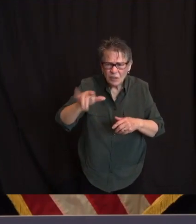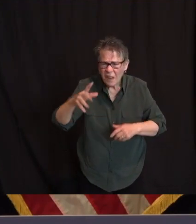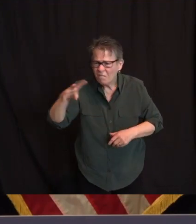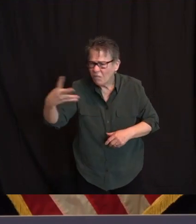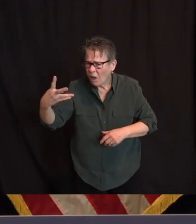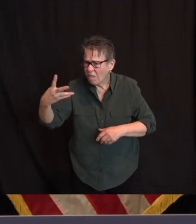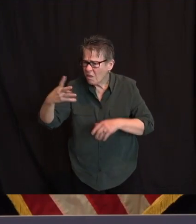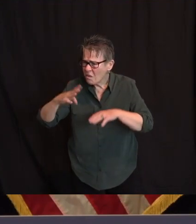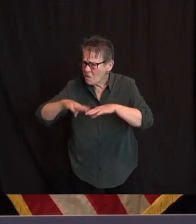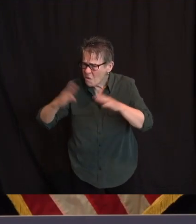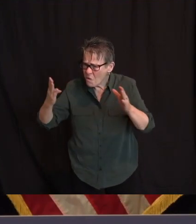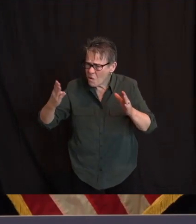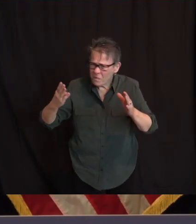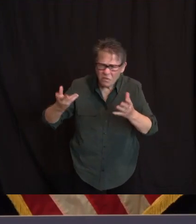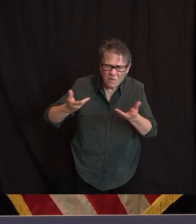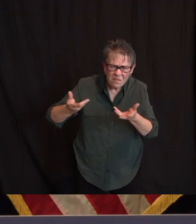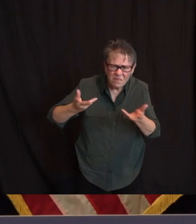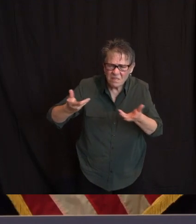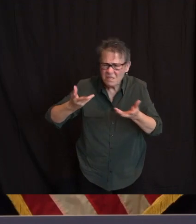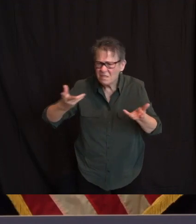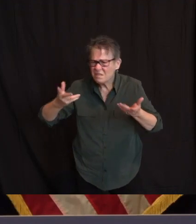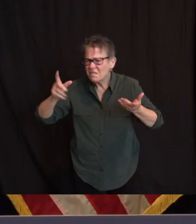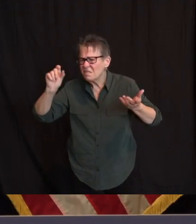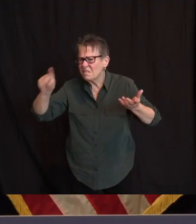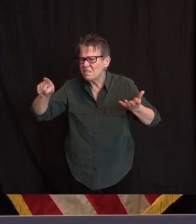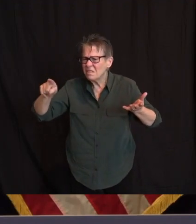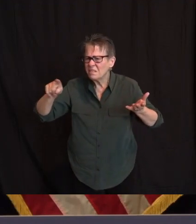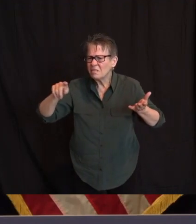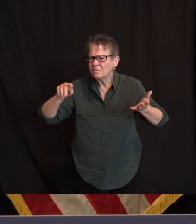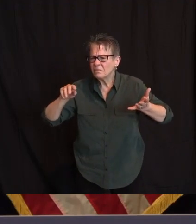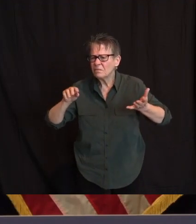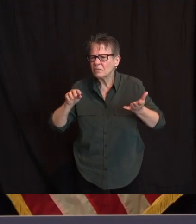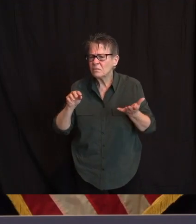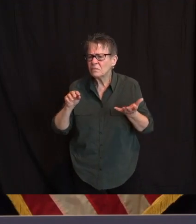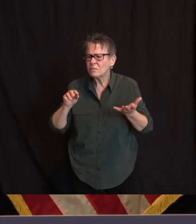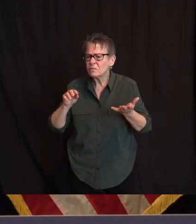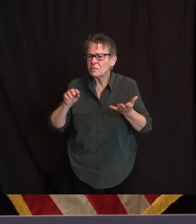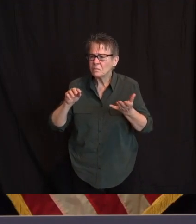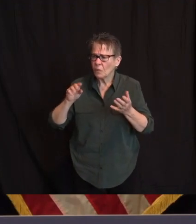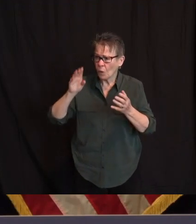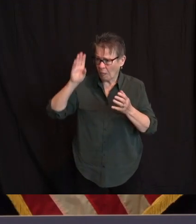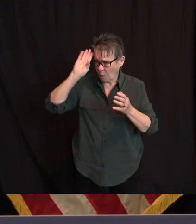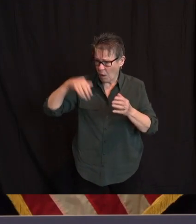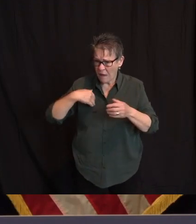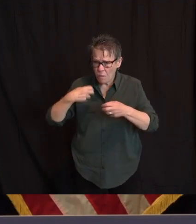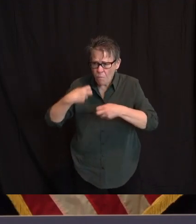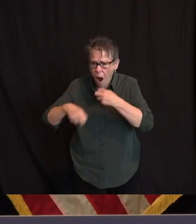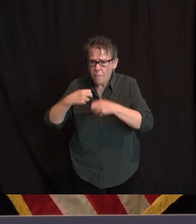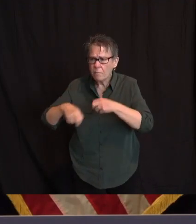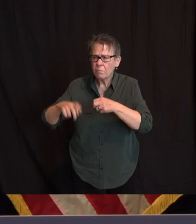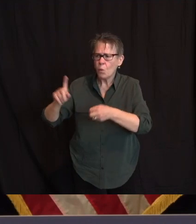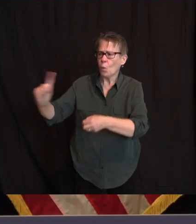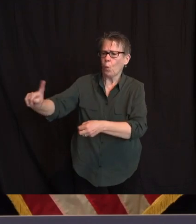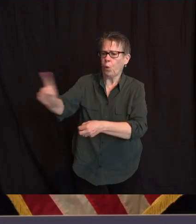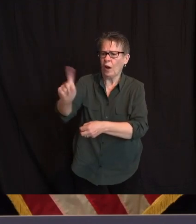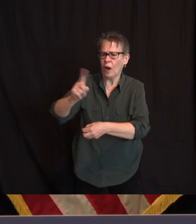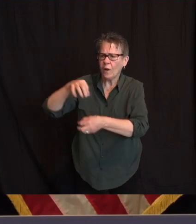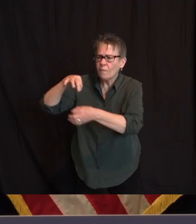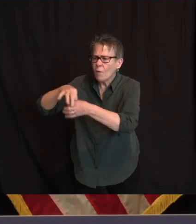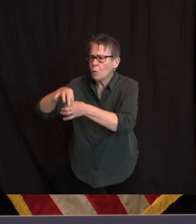polling locations or poll workers for the July election? And have you discussed